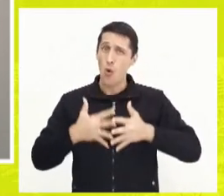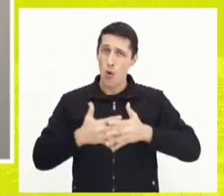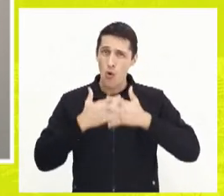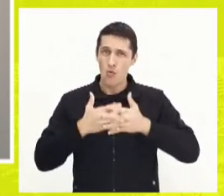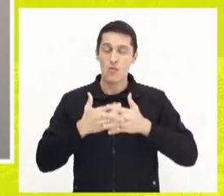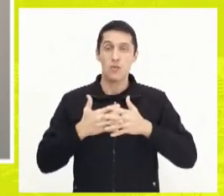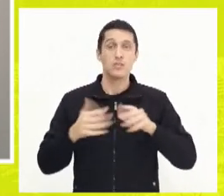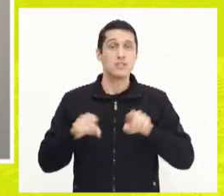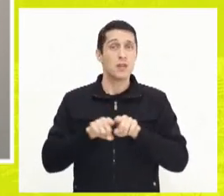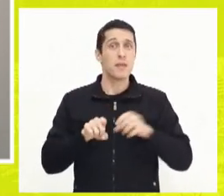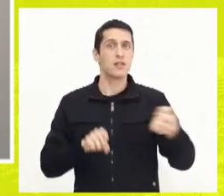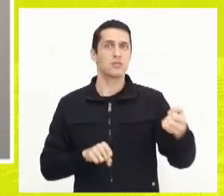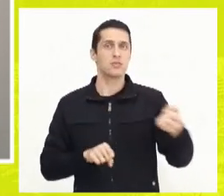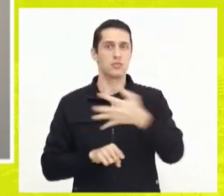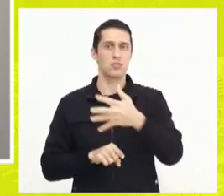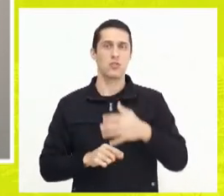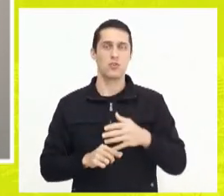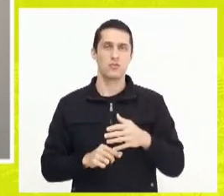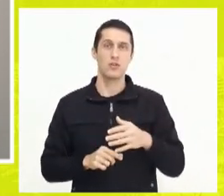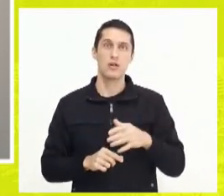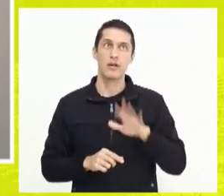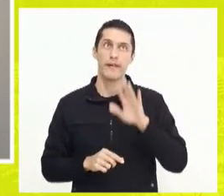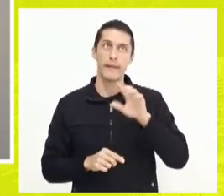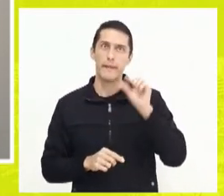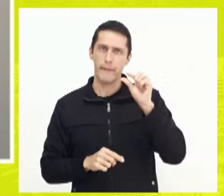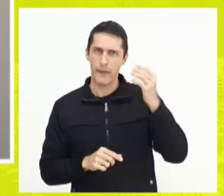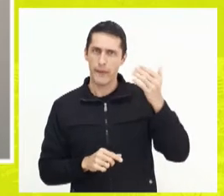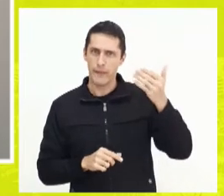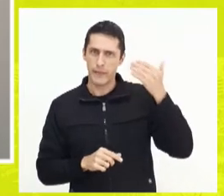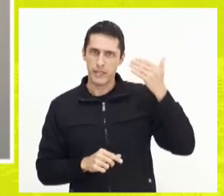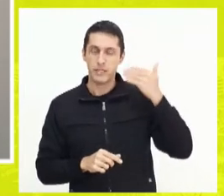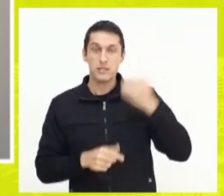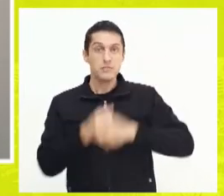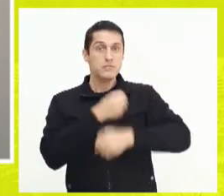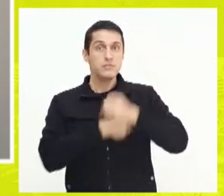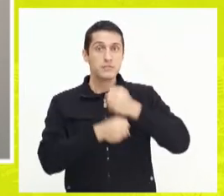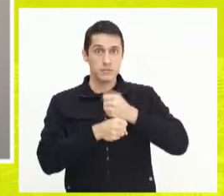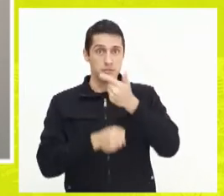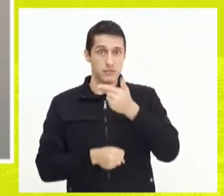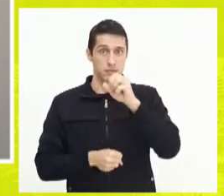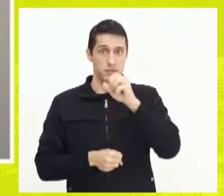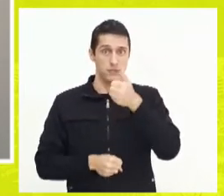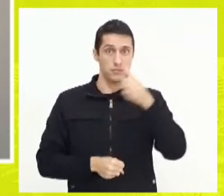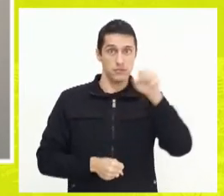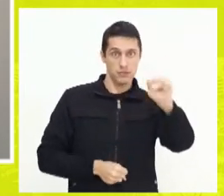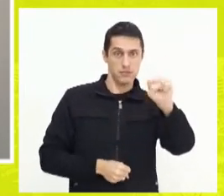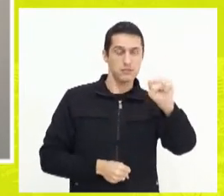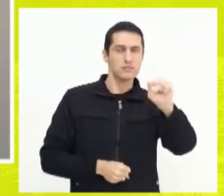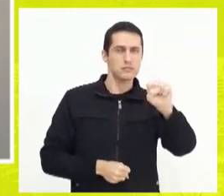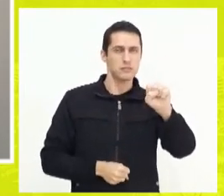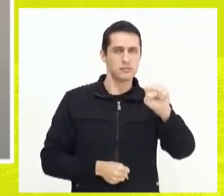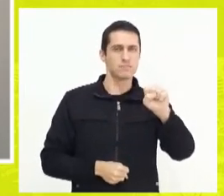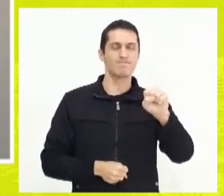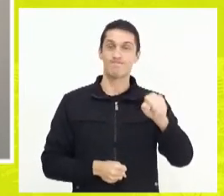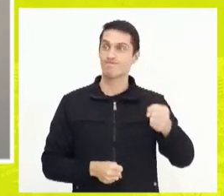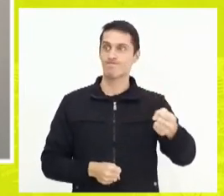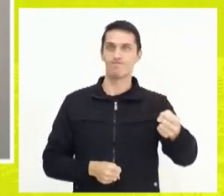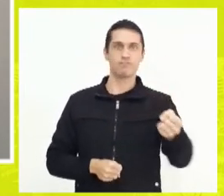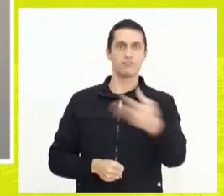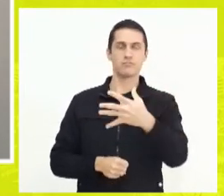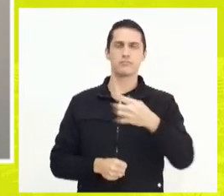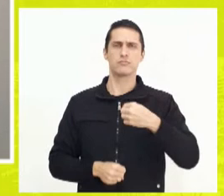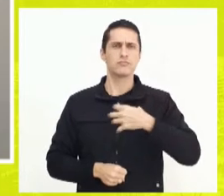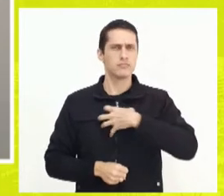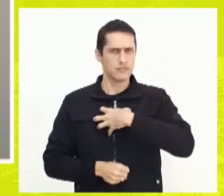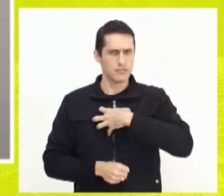us not so new but recent and in 2018 it was really recent and i felt there